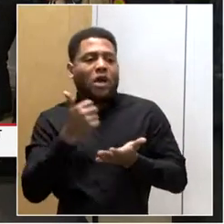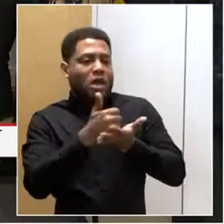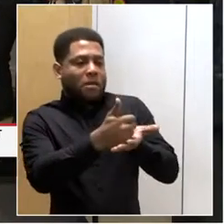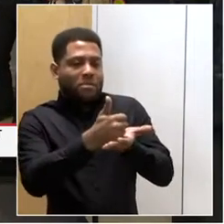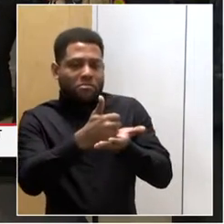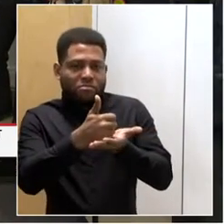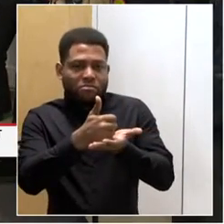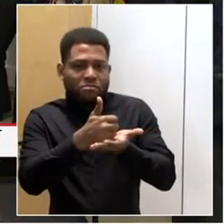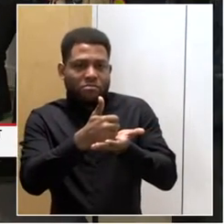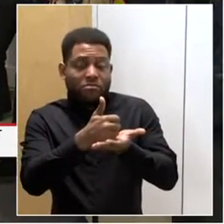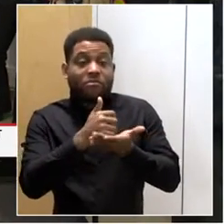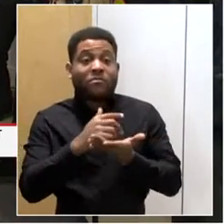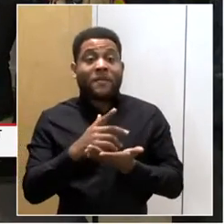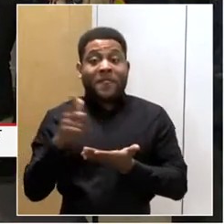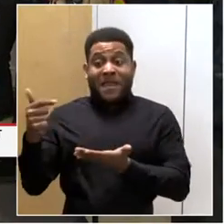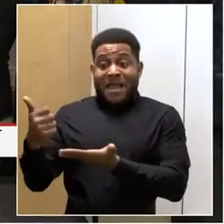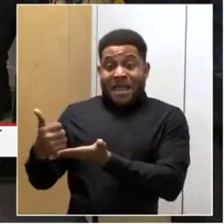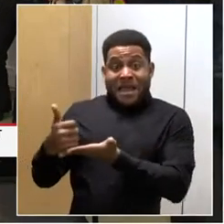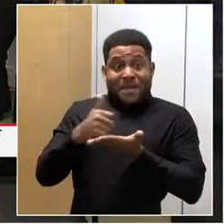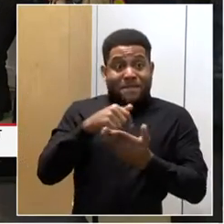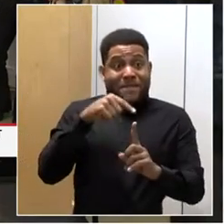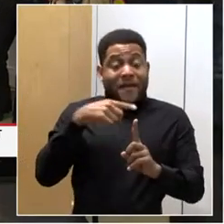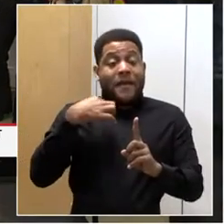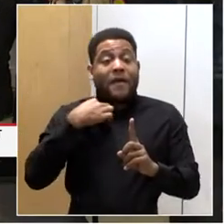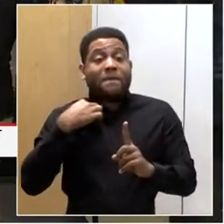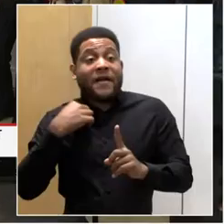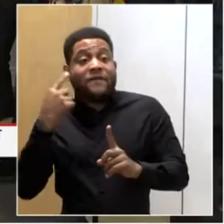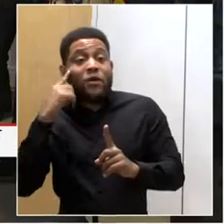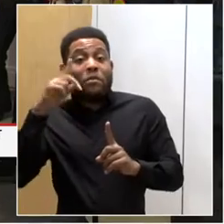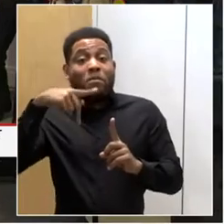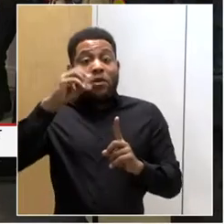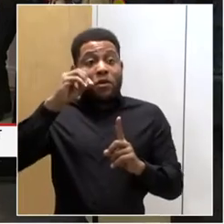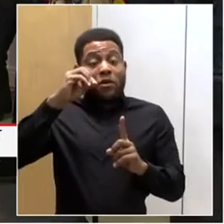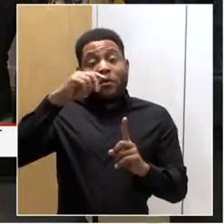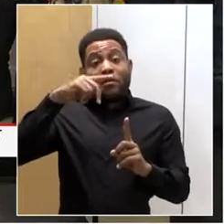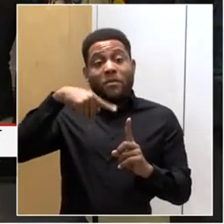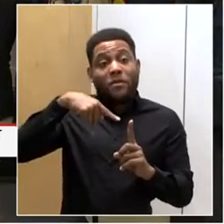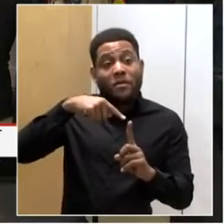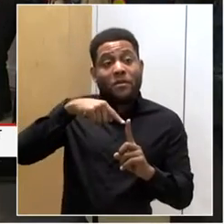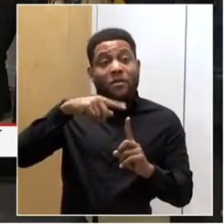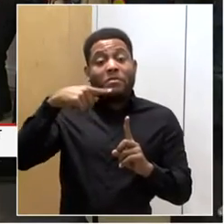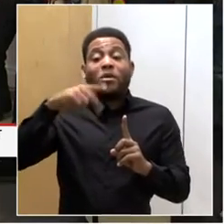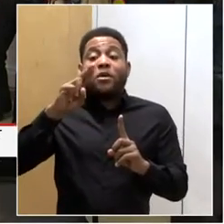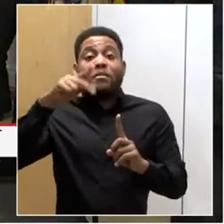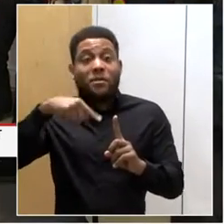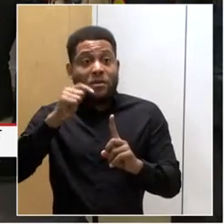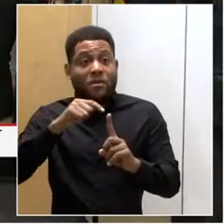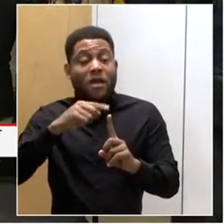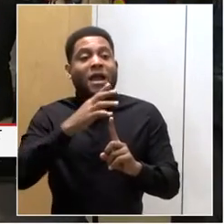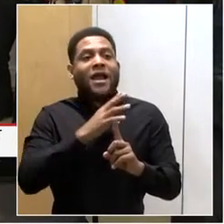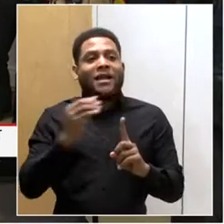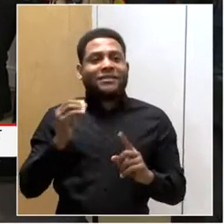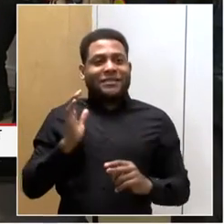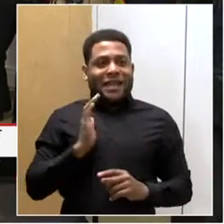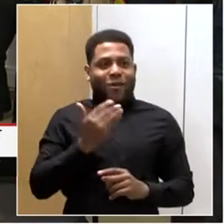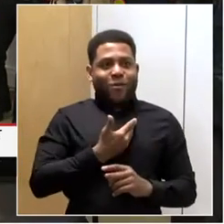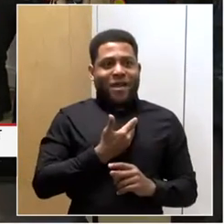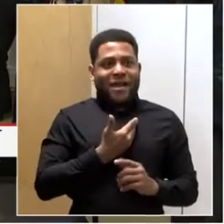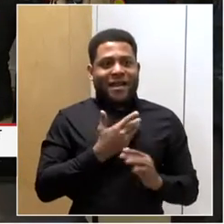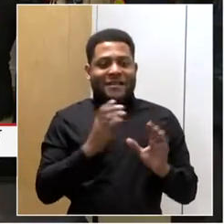apply for their pop-up permit via our C of O, our Certificate of Occupancy application platform called